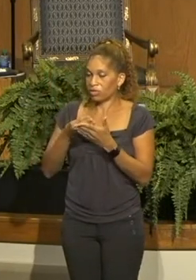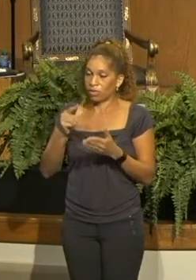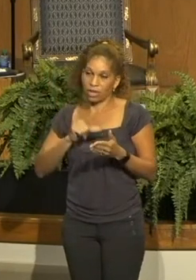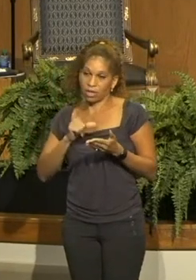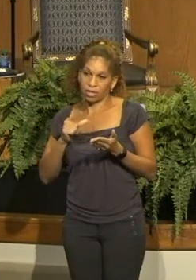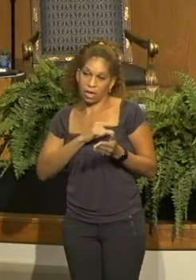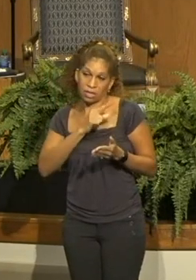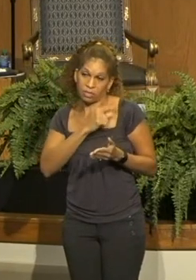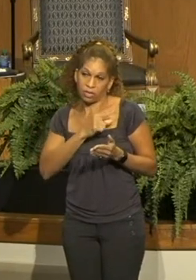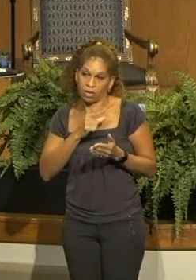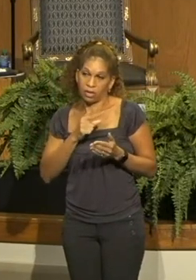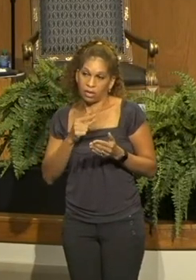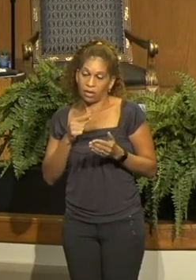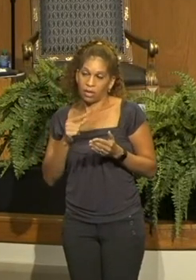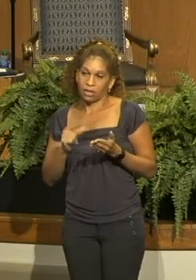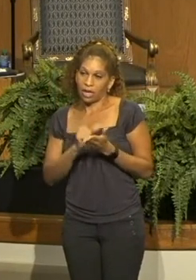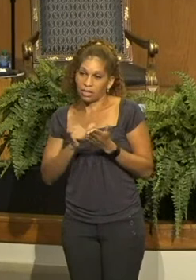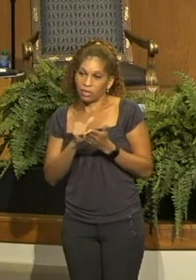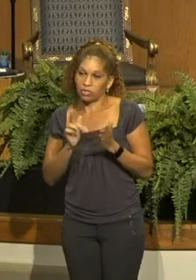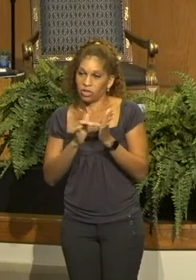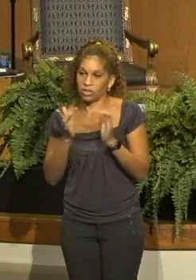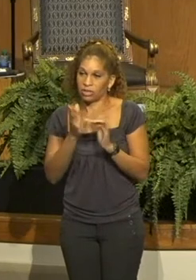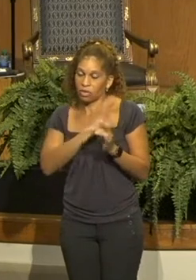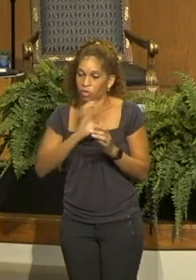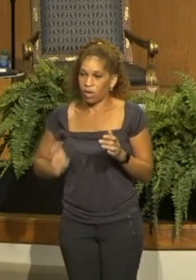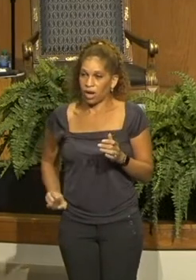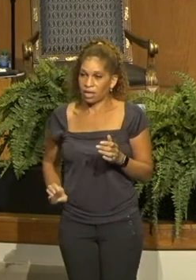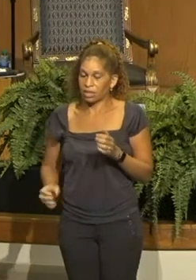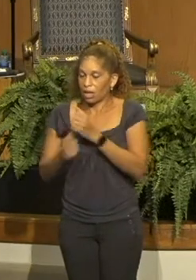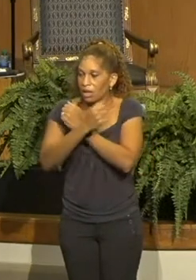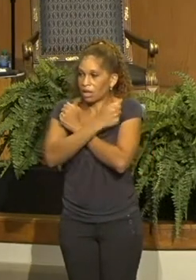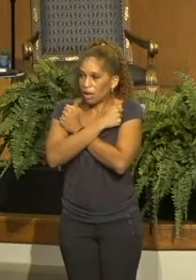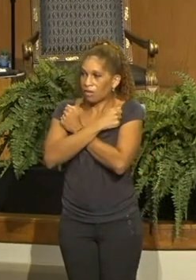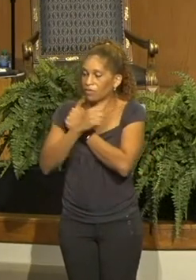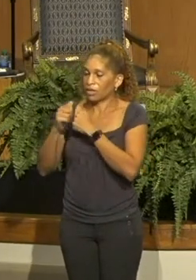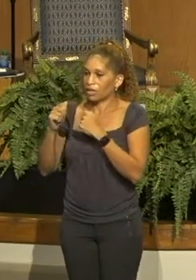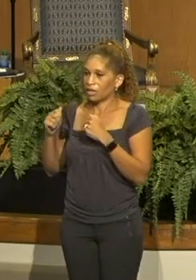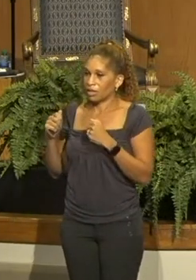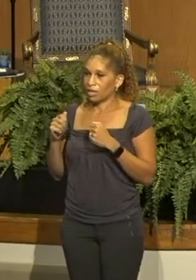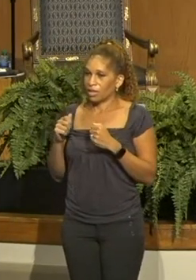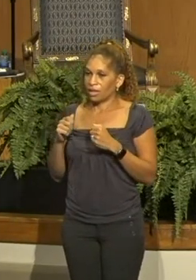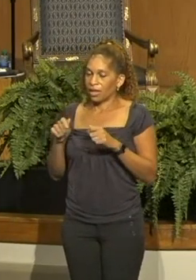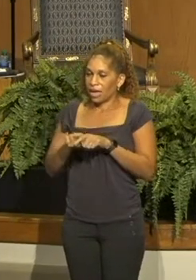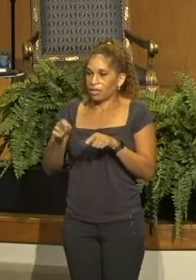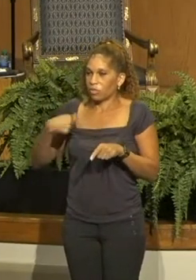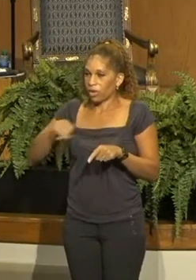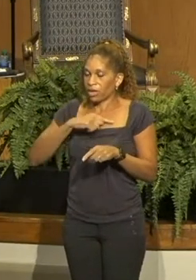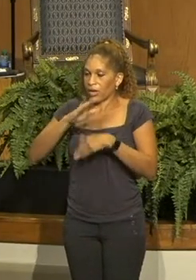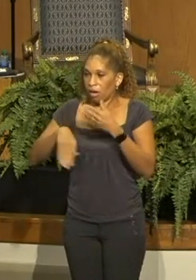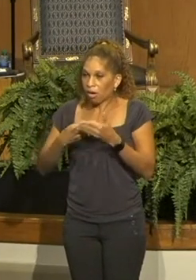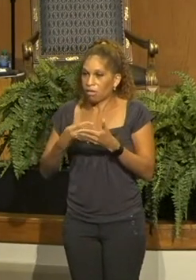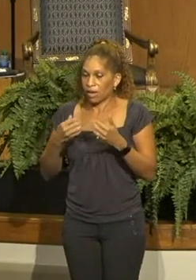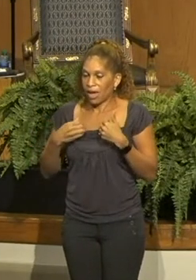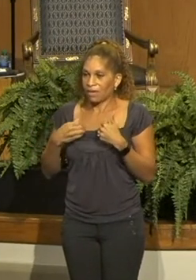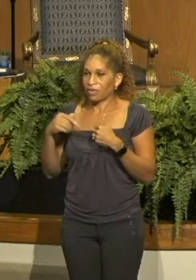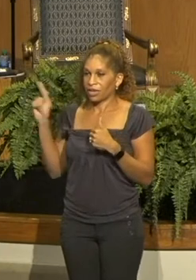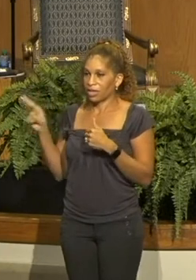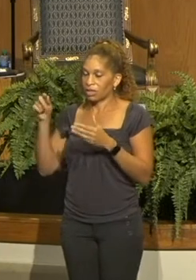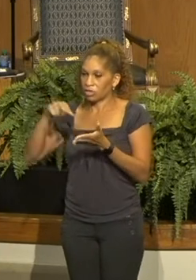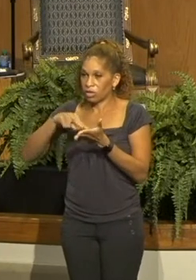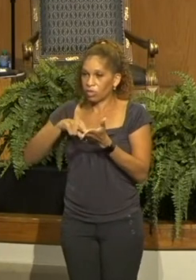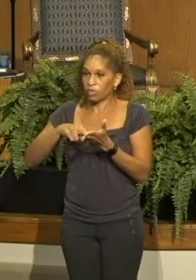Christ. I have admired, as we all have, how he has stood with boldness